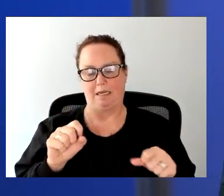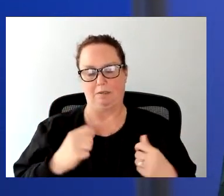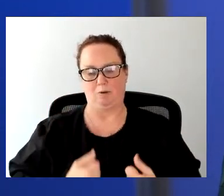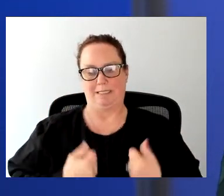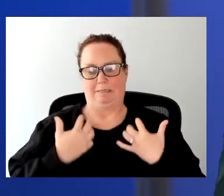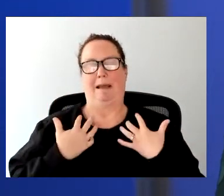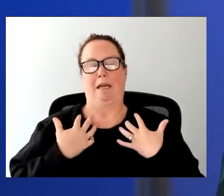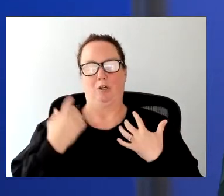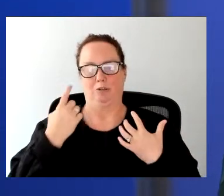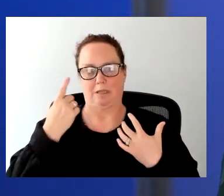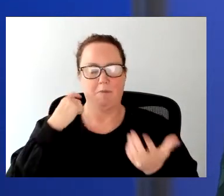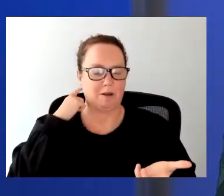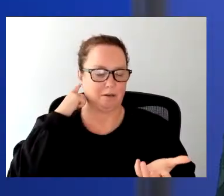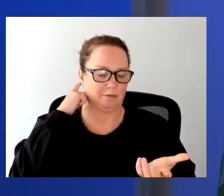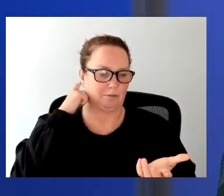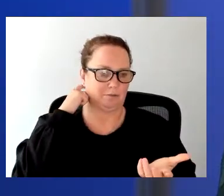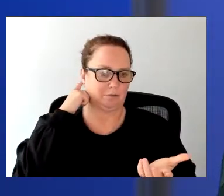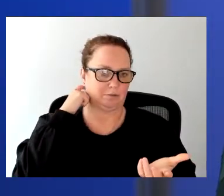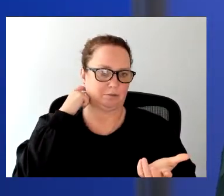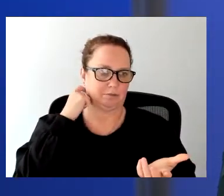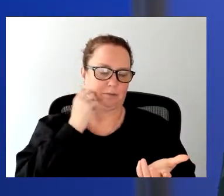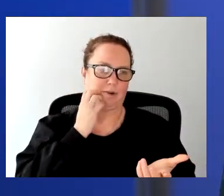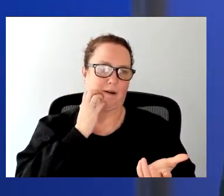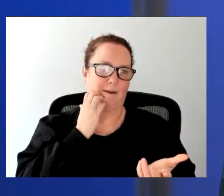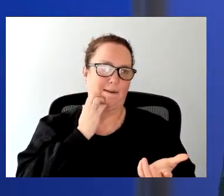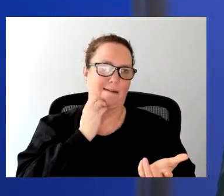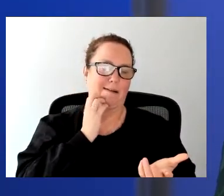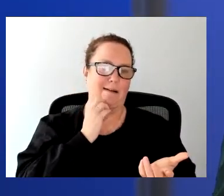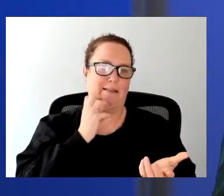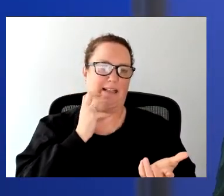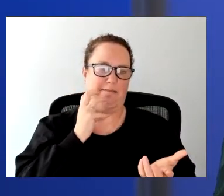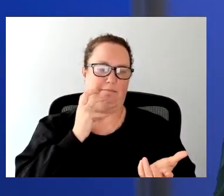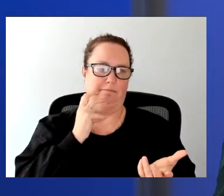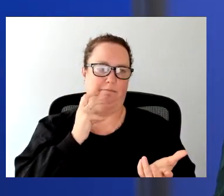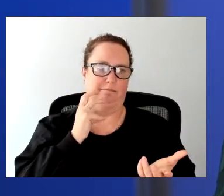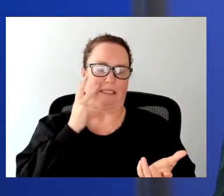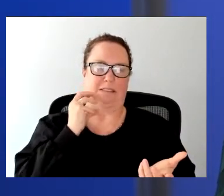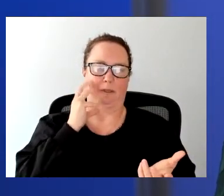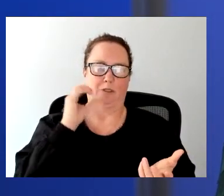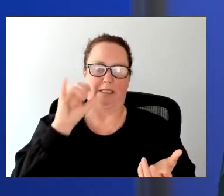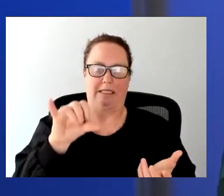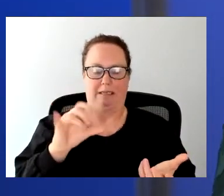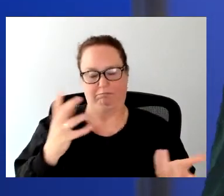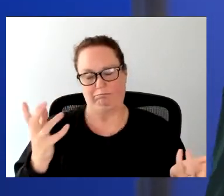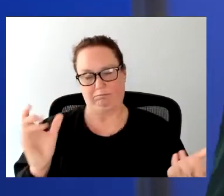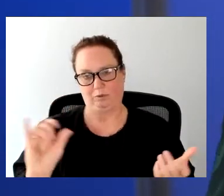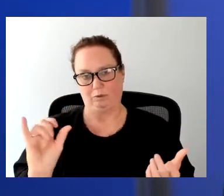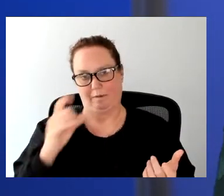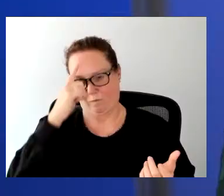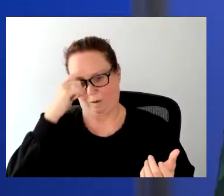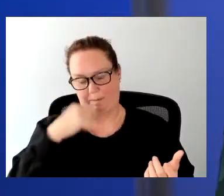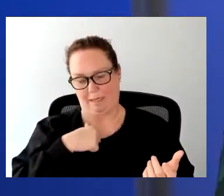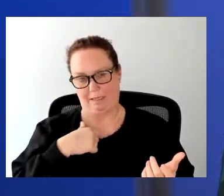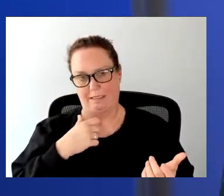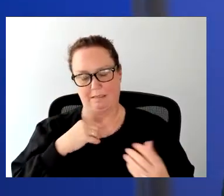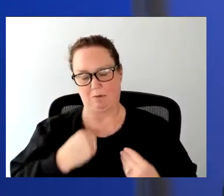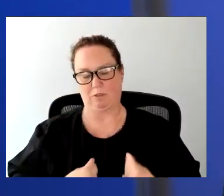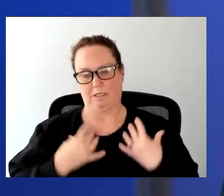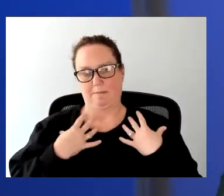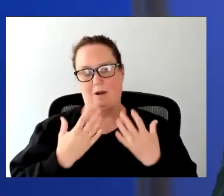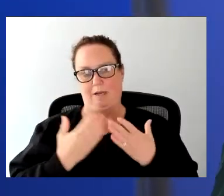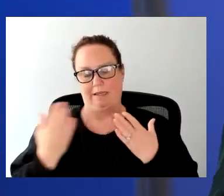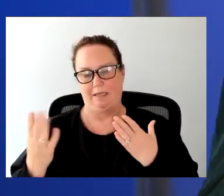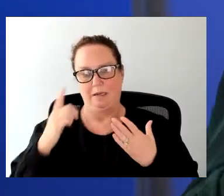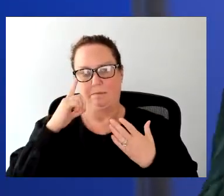someone else, you know, that is going through the condition, you know, is, for me, that's the most inspiring thing. Because,